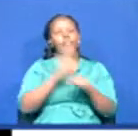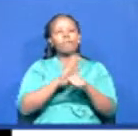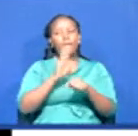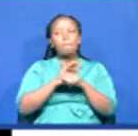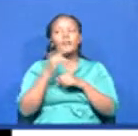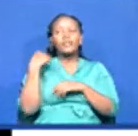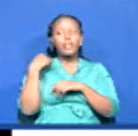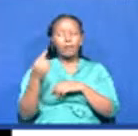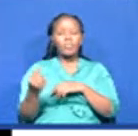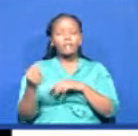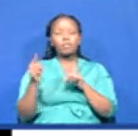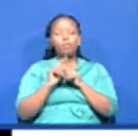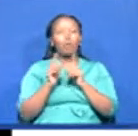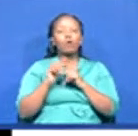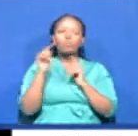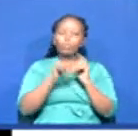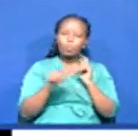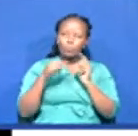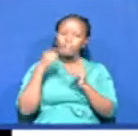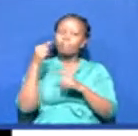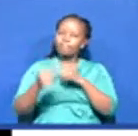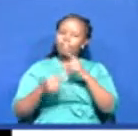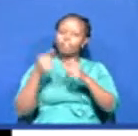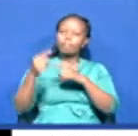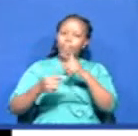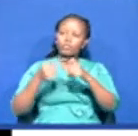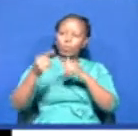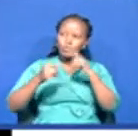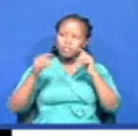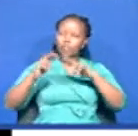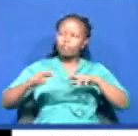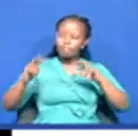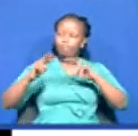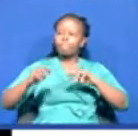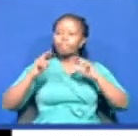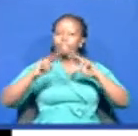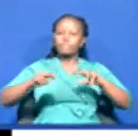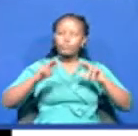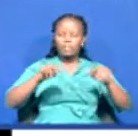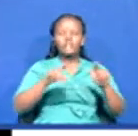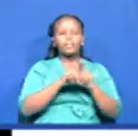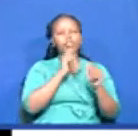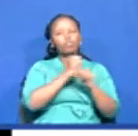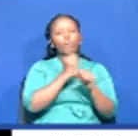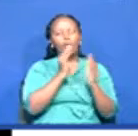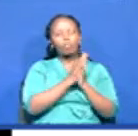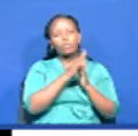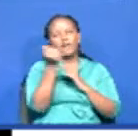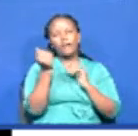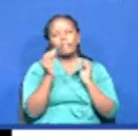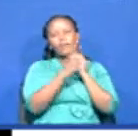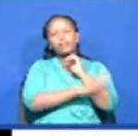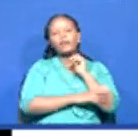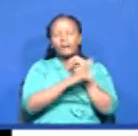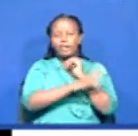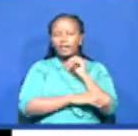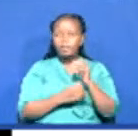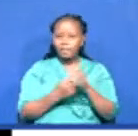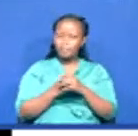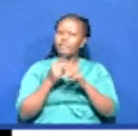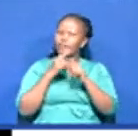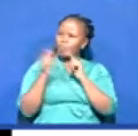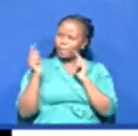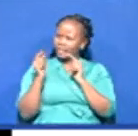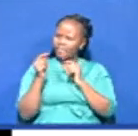continue to research and to actually benchmark with other countries globally. But fighting this menace is